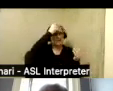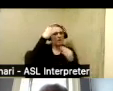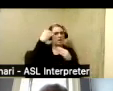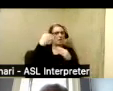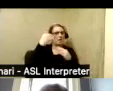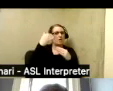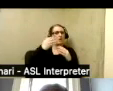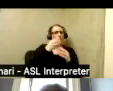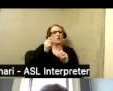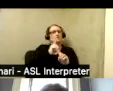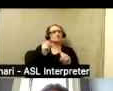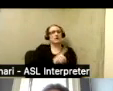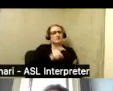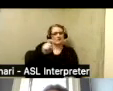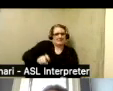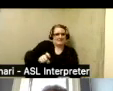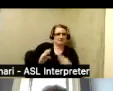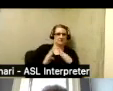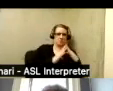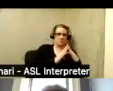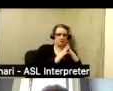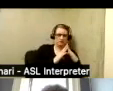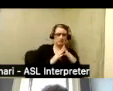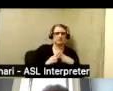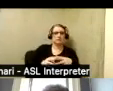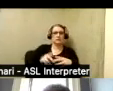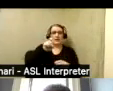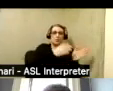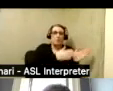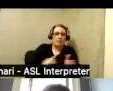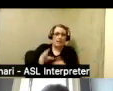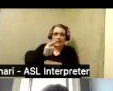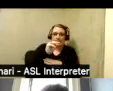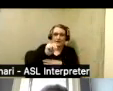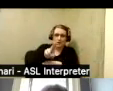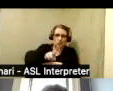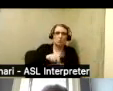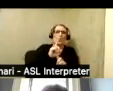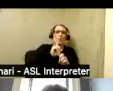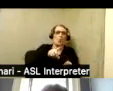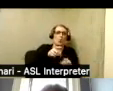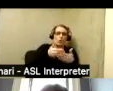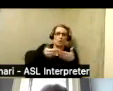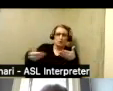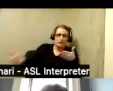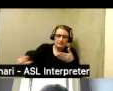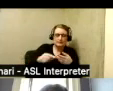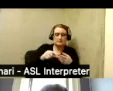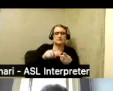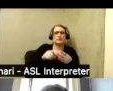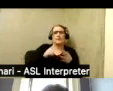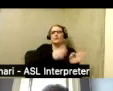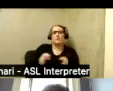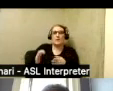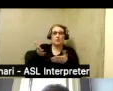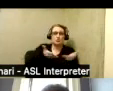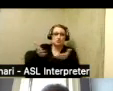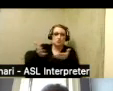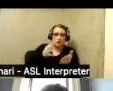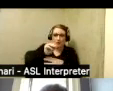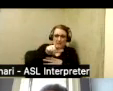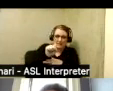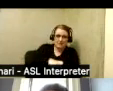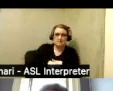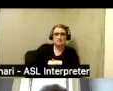to the needs of the community. It has to plan menus, order ingredients, prepare and serve meals, but